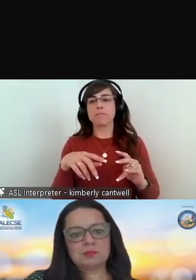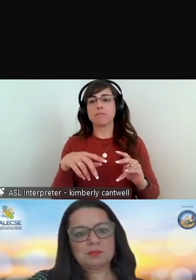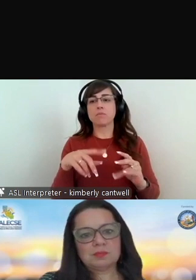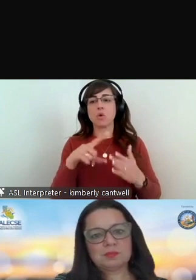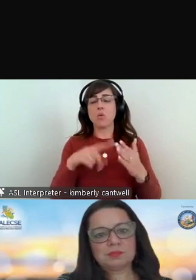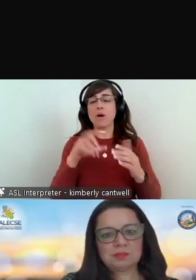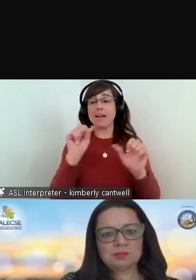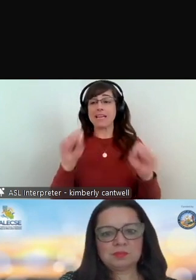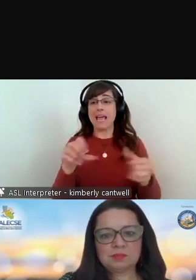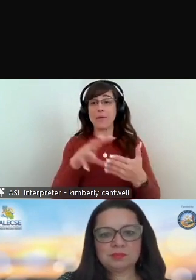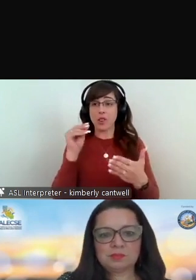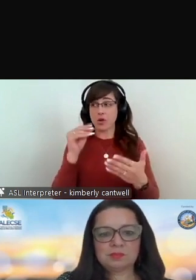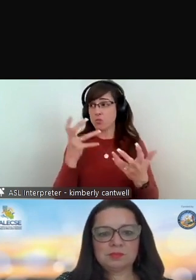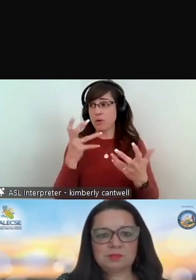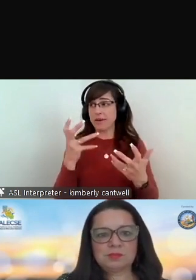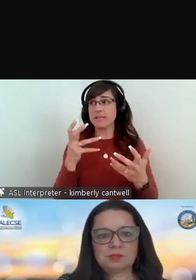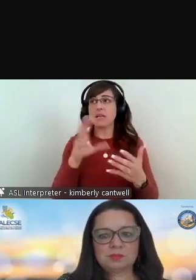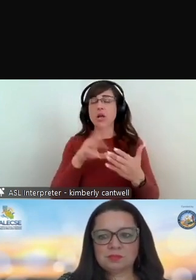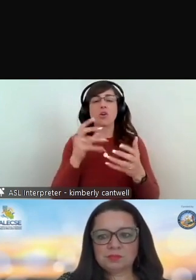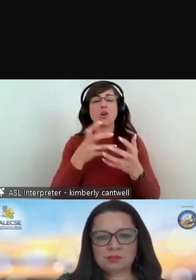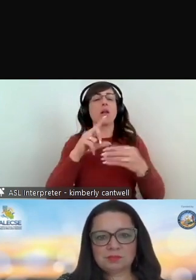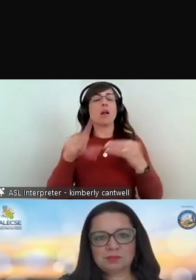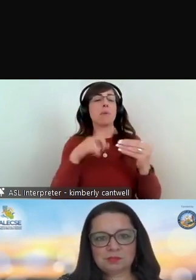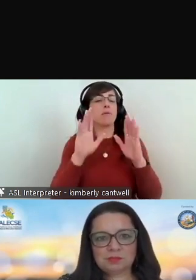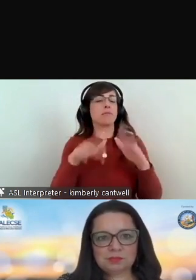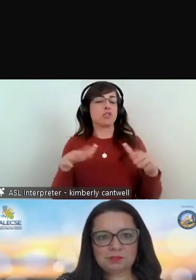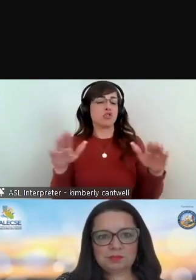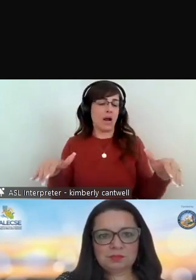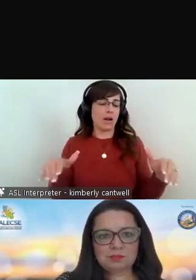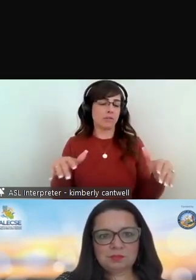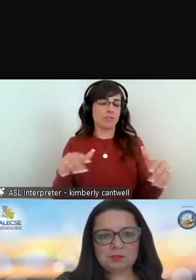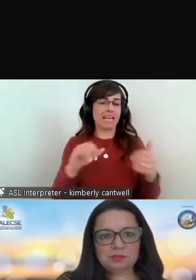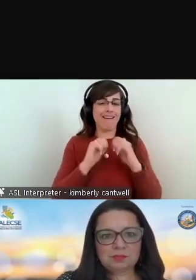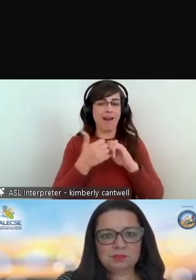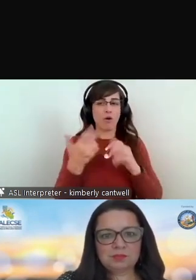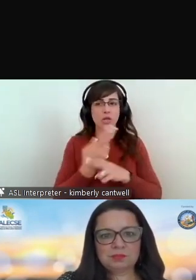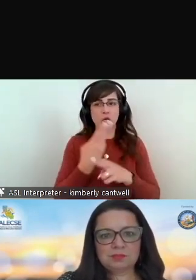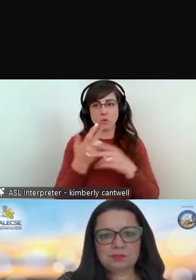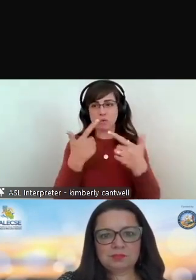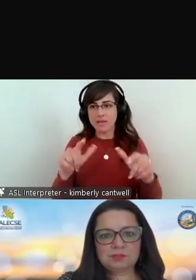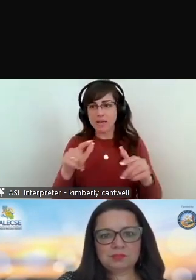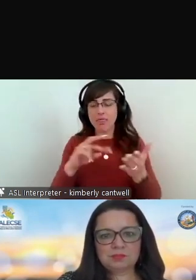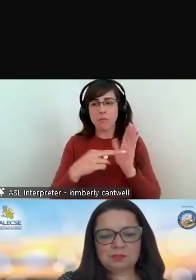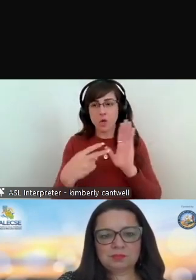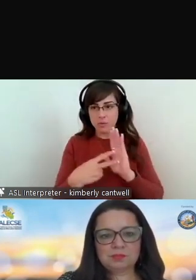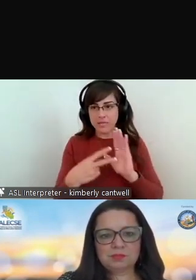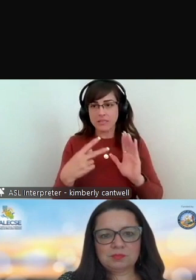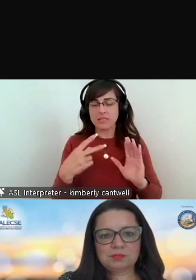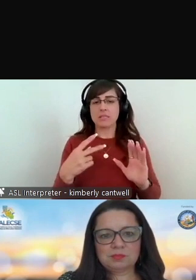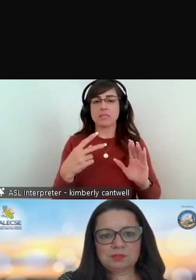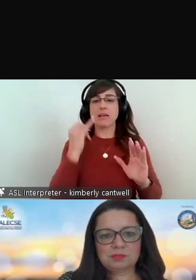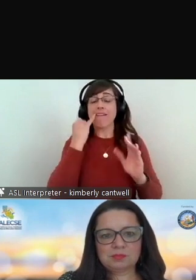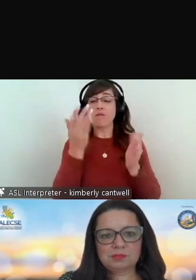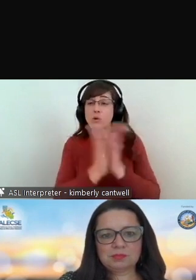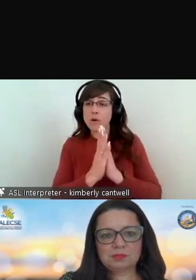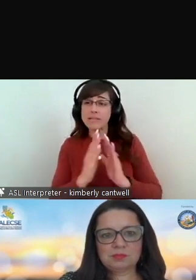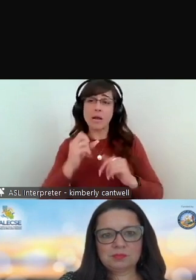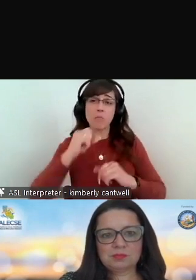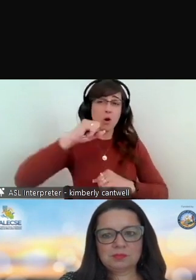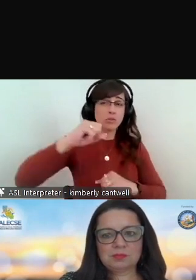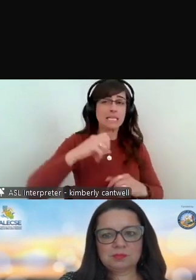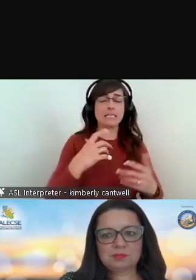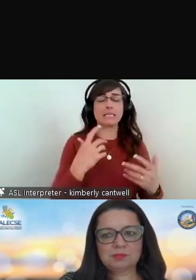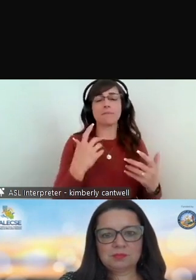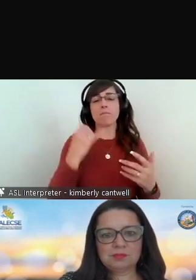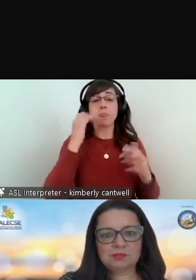What can we learn? We can learn a lot about the child's how they use language. What are the purposes? Is it for requesting, protesting?